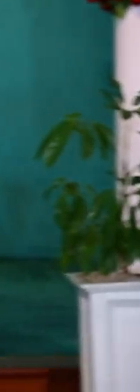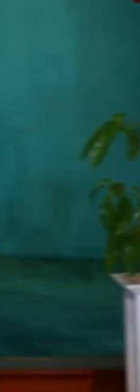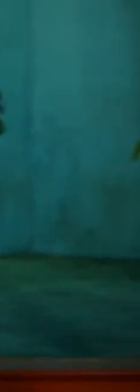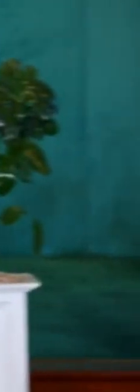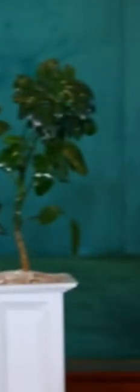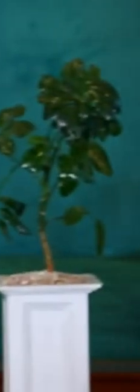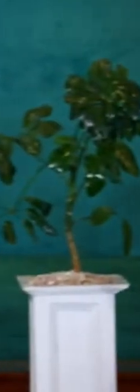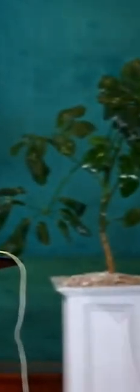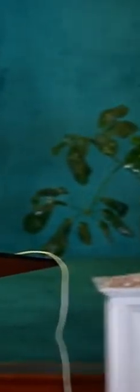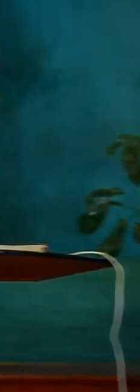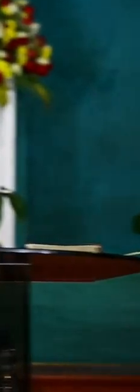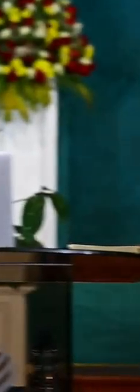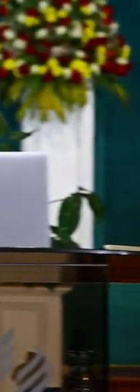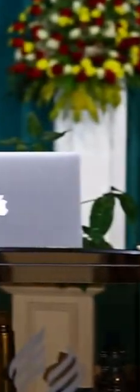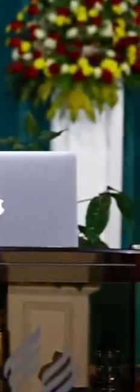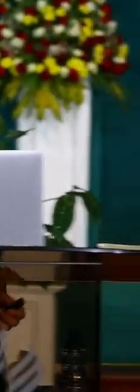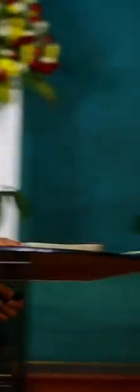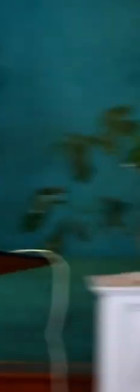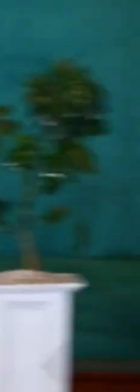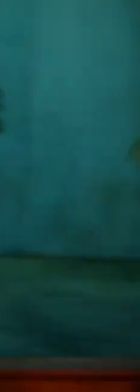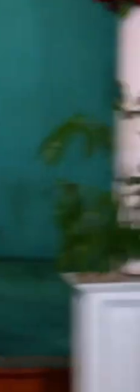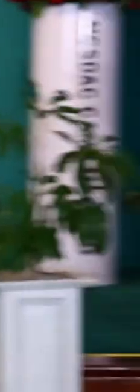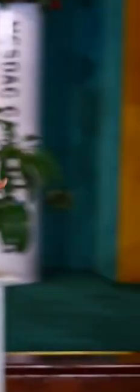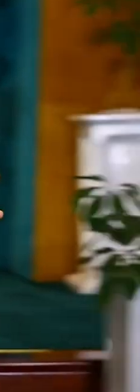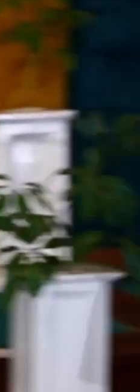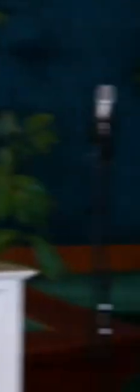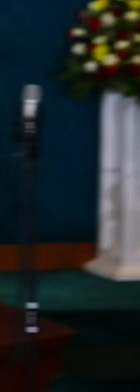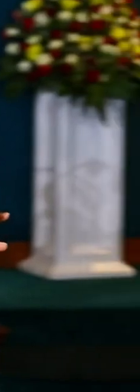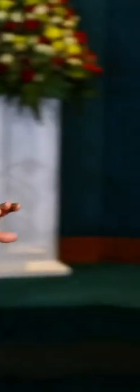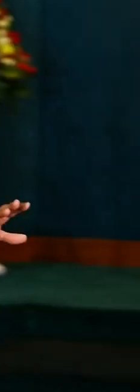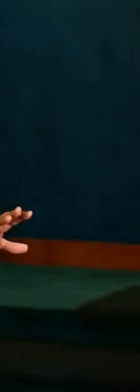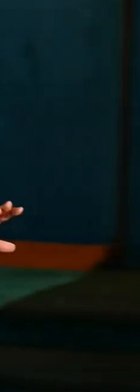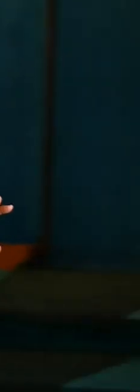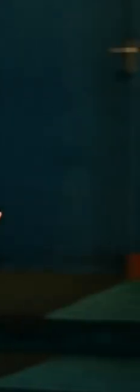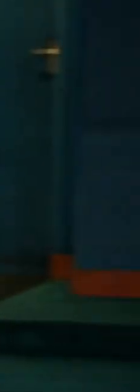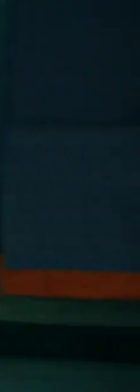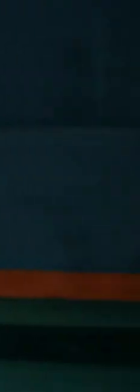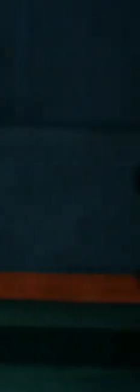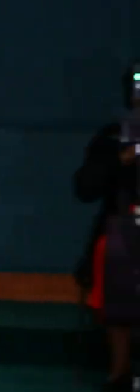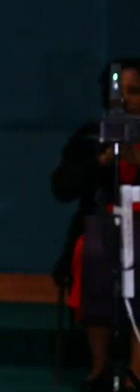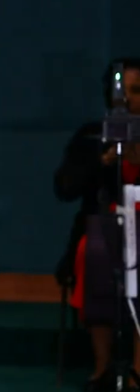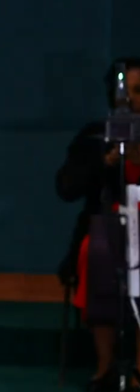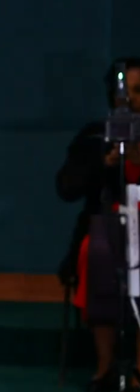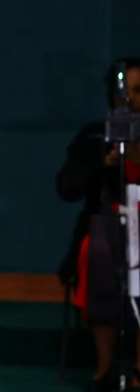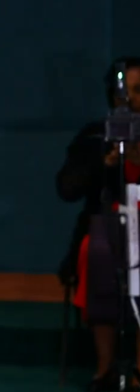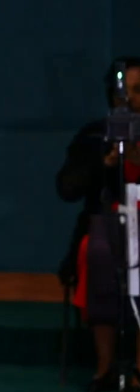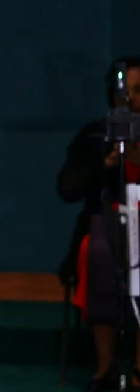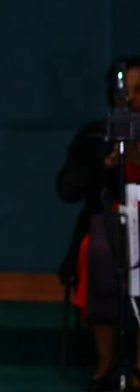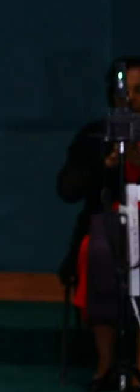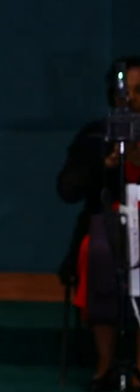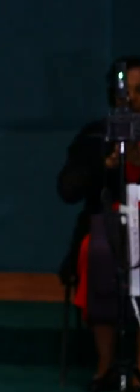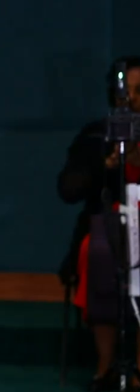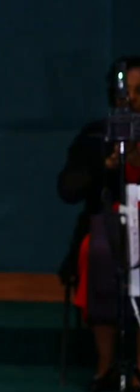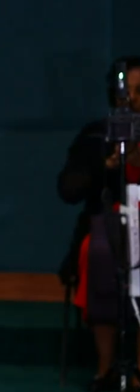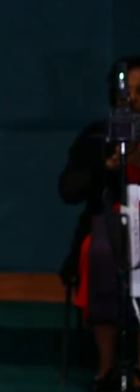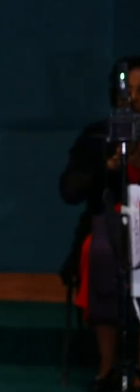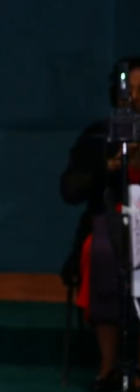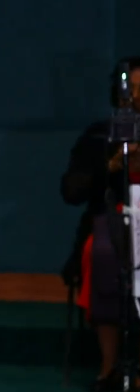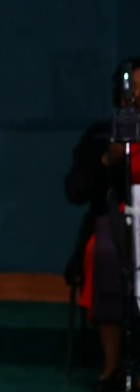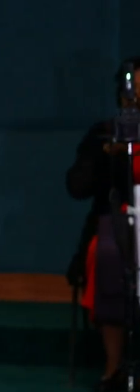False perception of yourself. And by the way, that door, the handle is on the